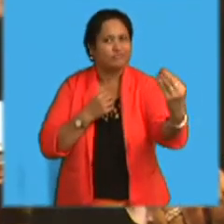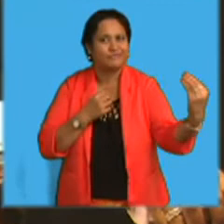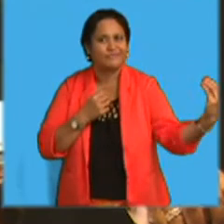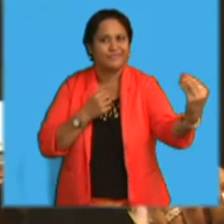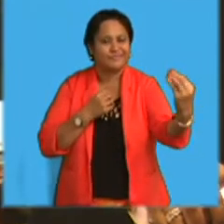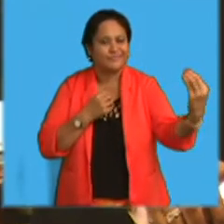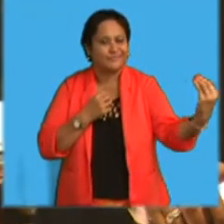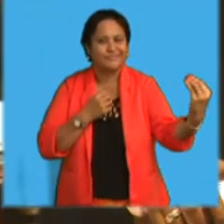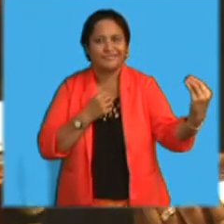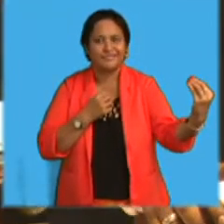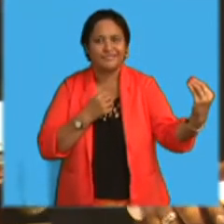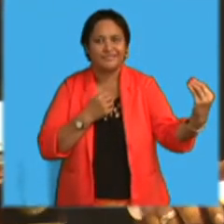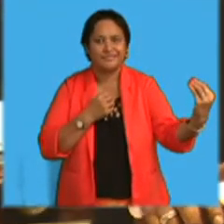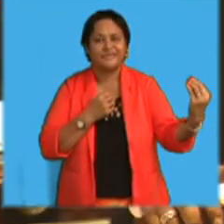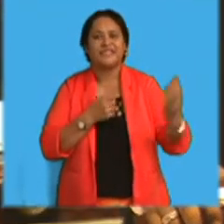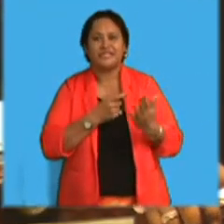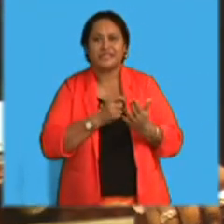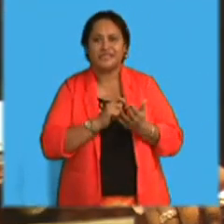once again,